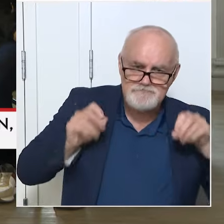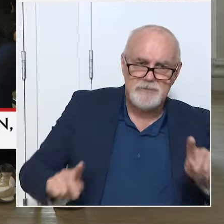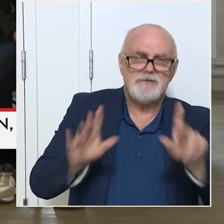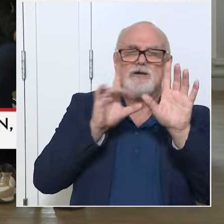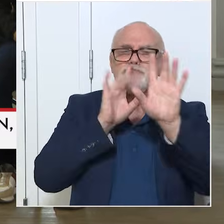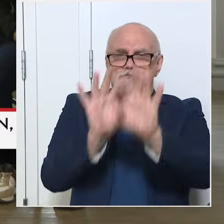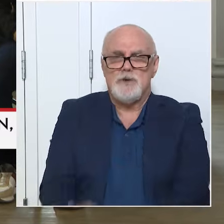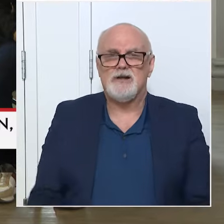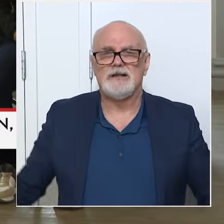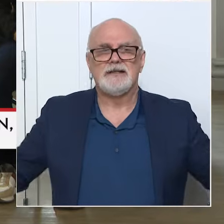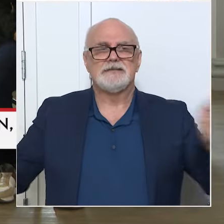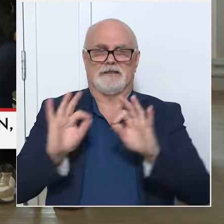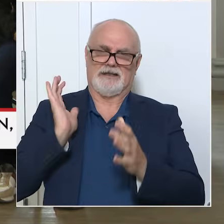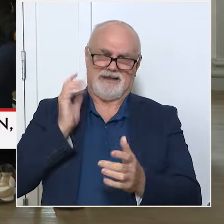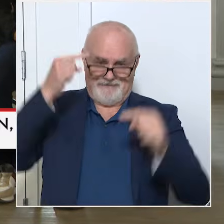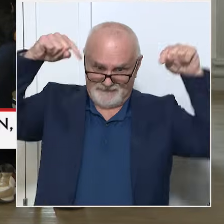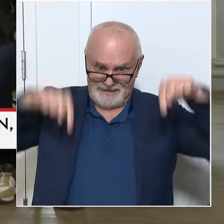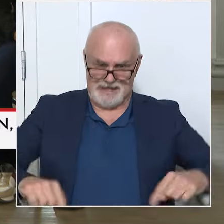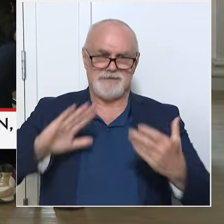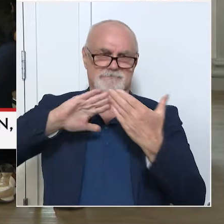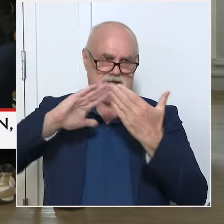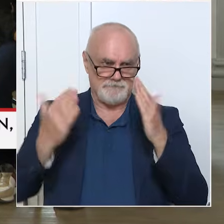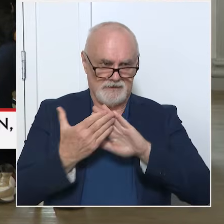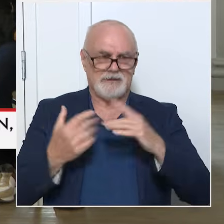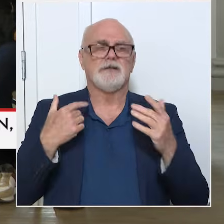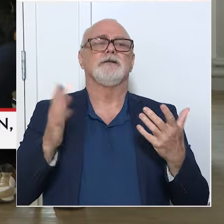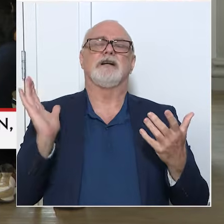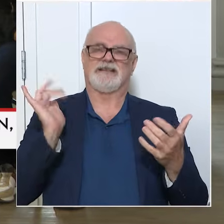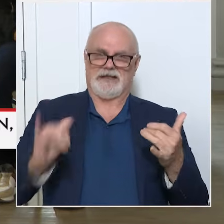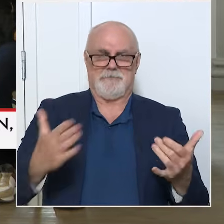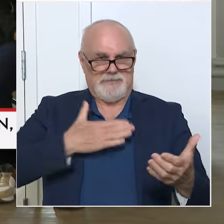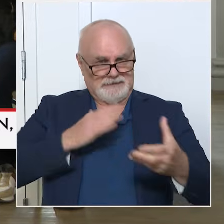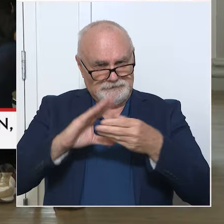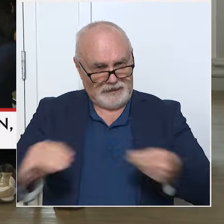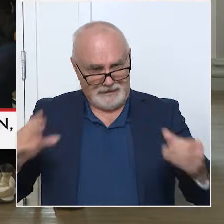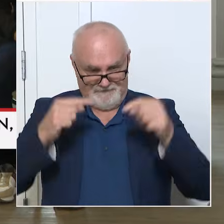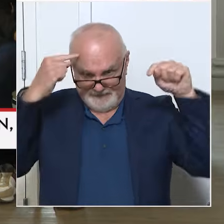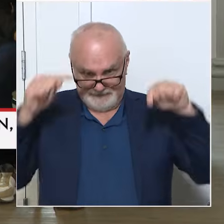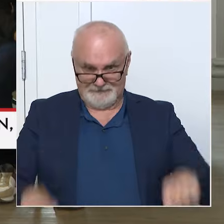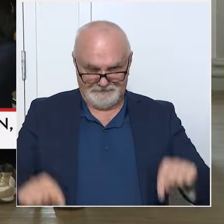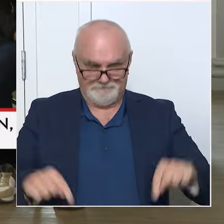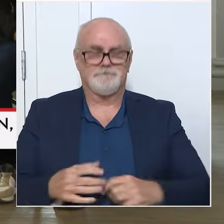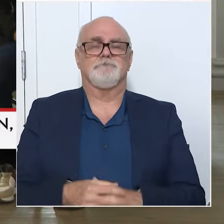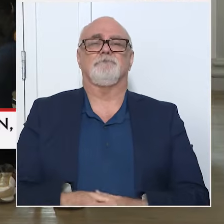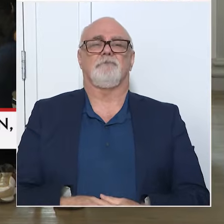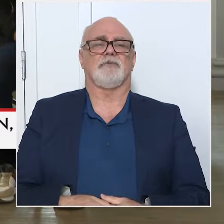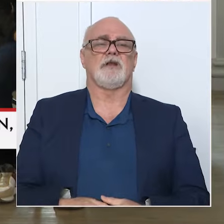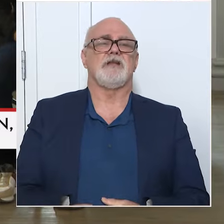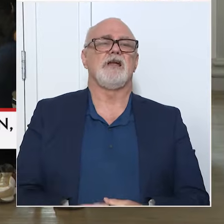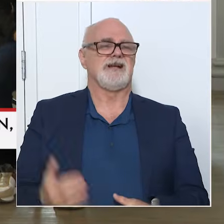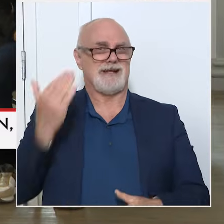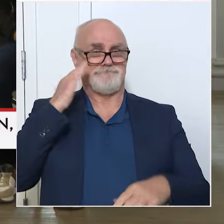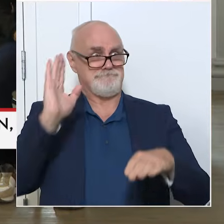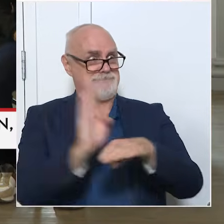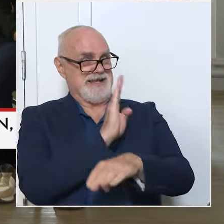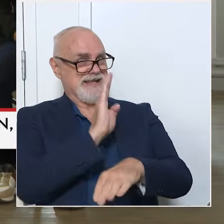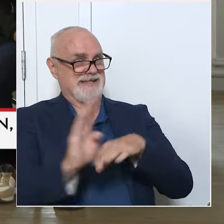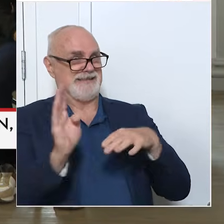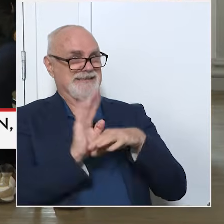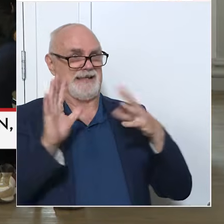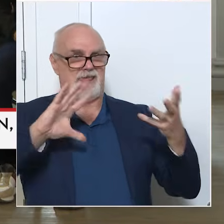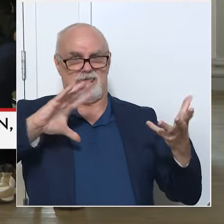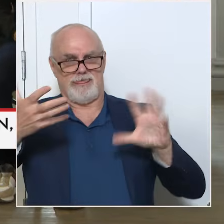here in the District of Columbia. We know the district faces some real challenges: commercial vacancies, shifting downtown